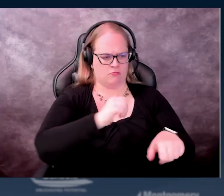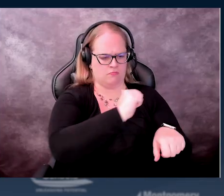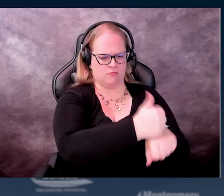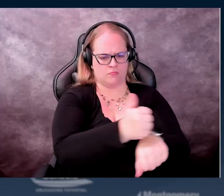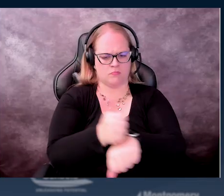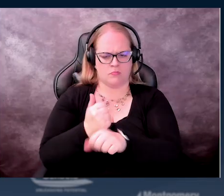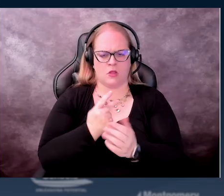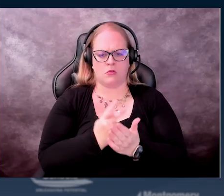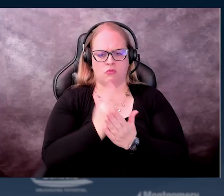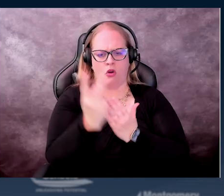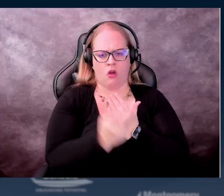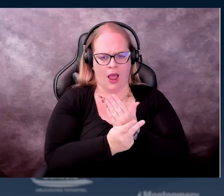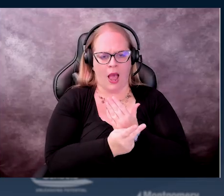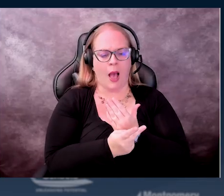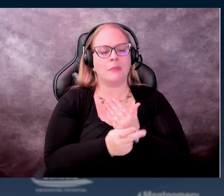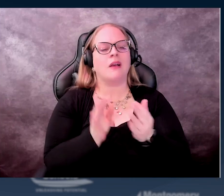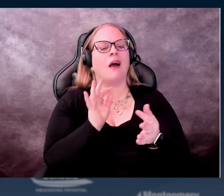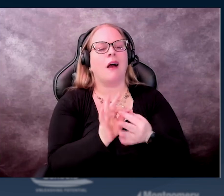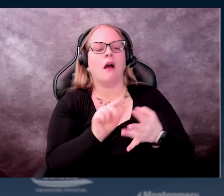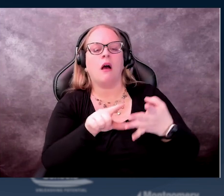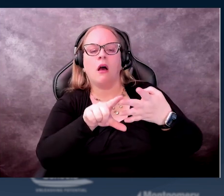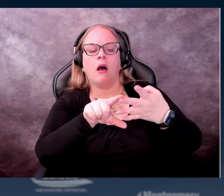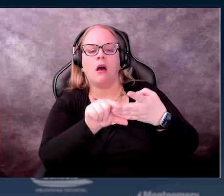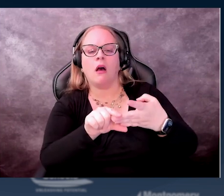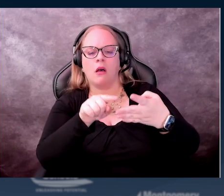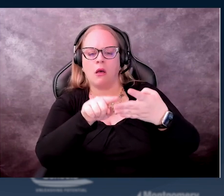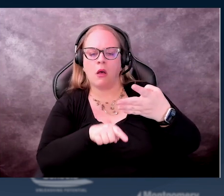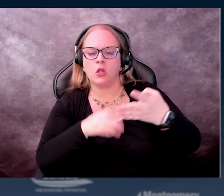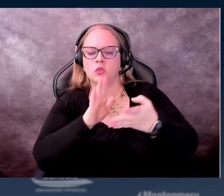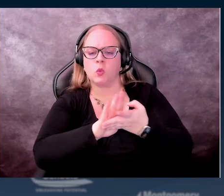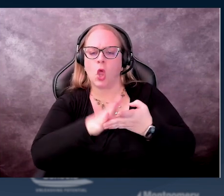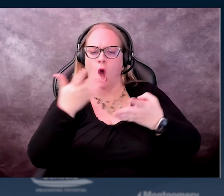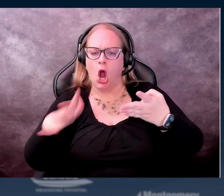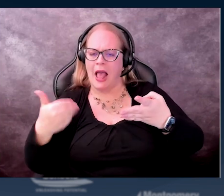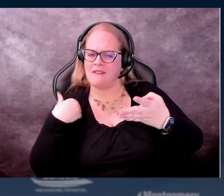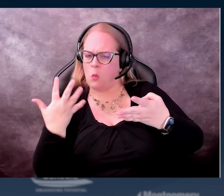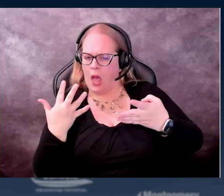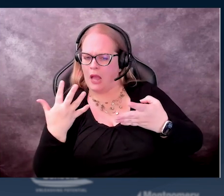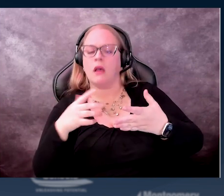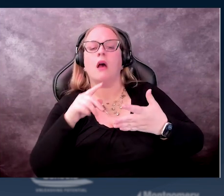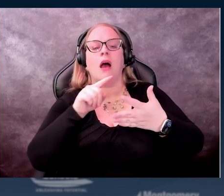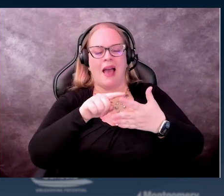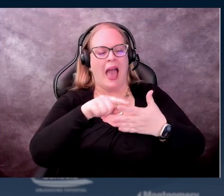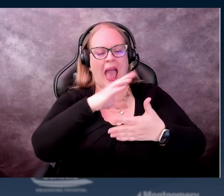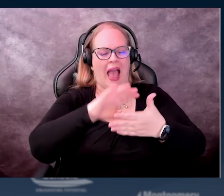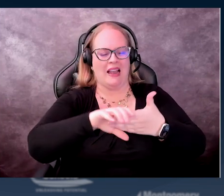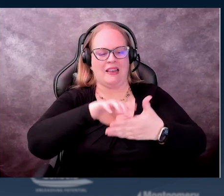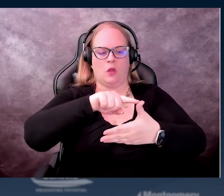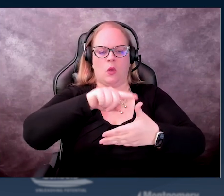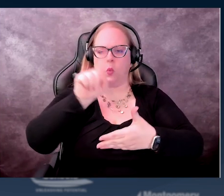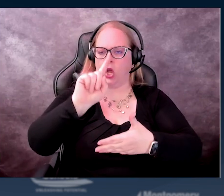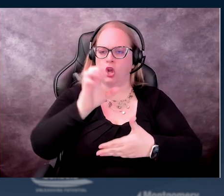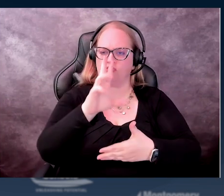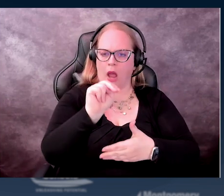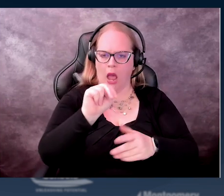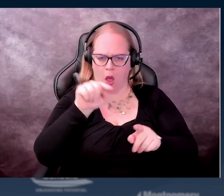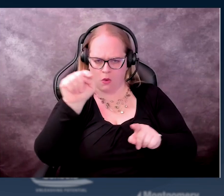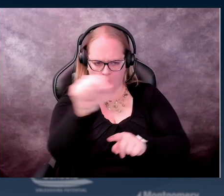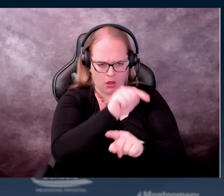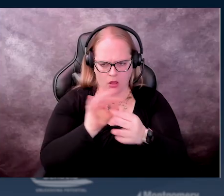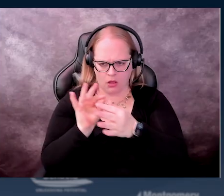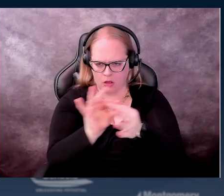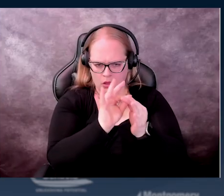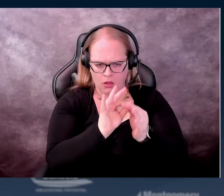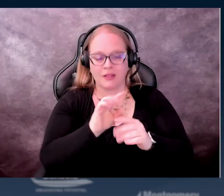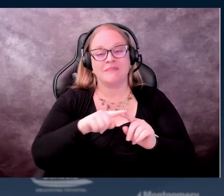and the location of where Crown is noted. However, in the most recent October Board of Ed meeting, it was proposed that